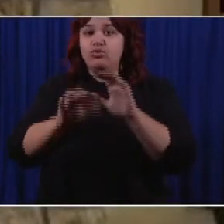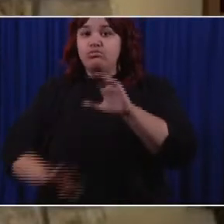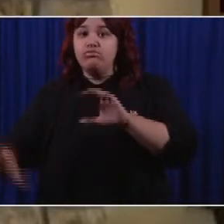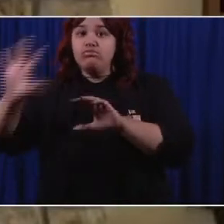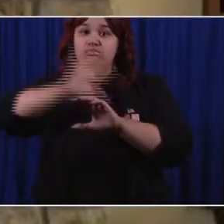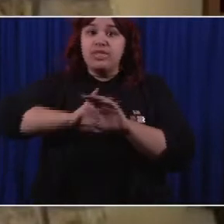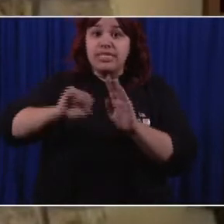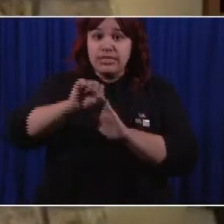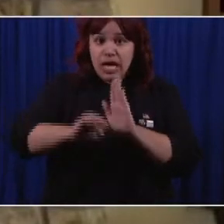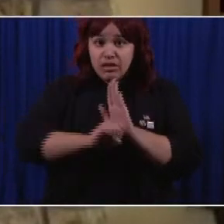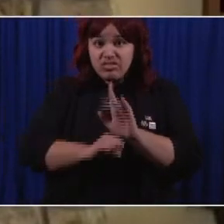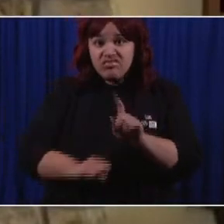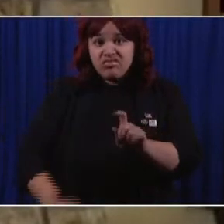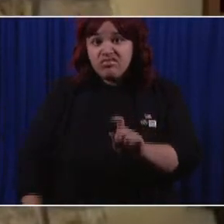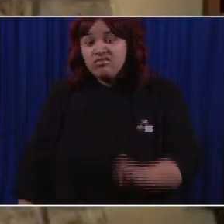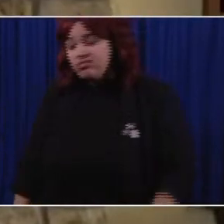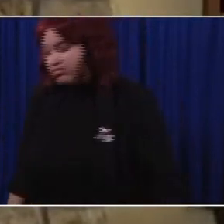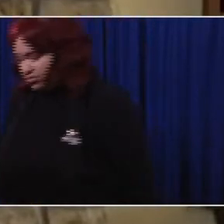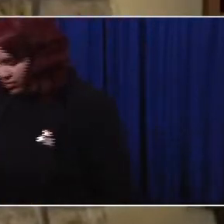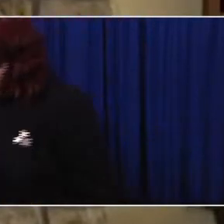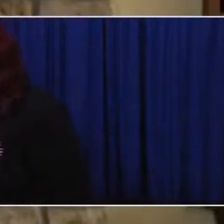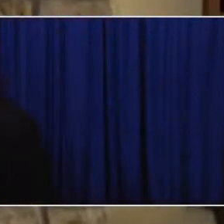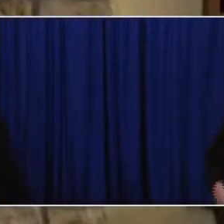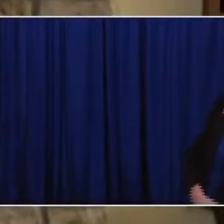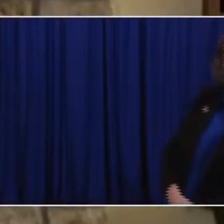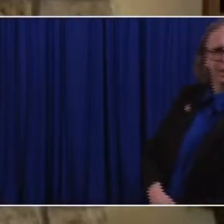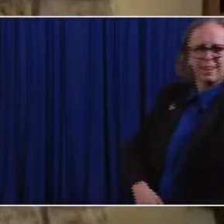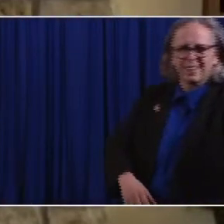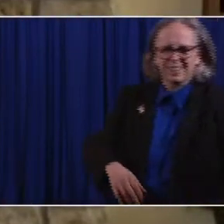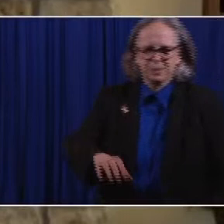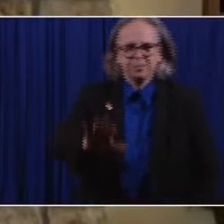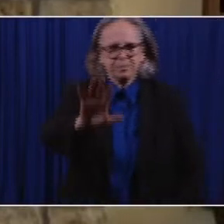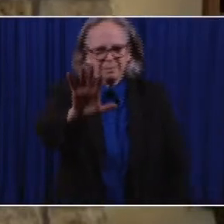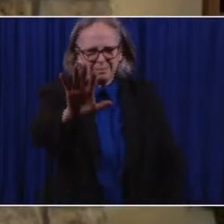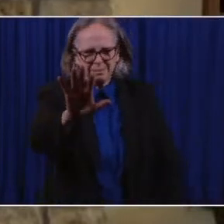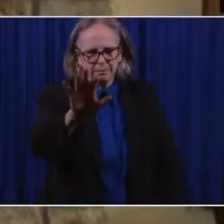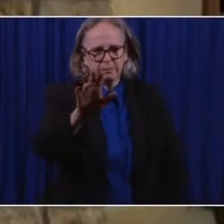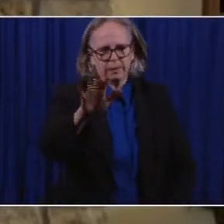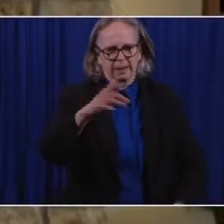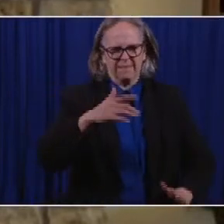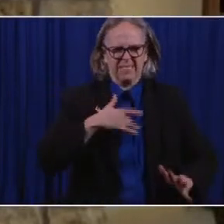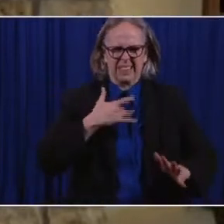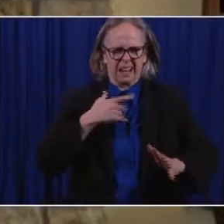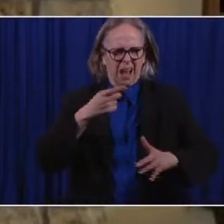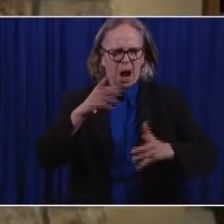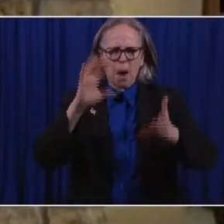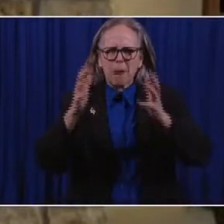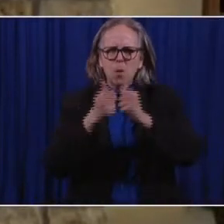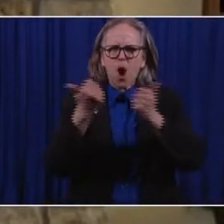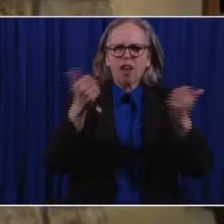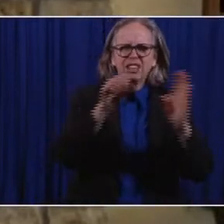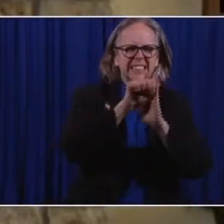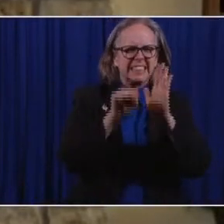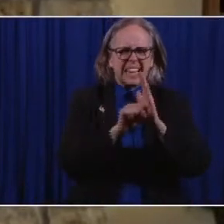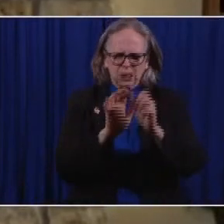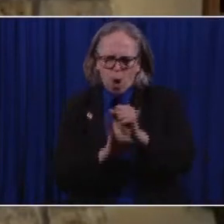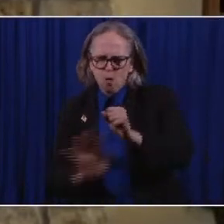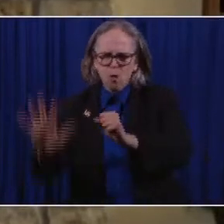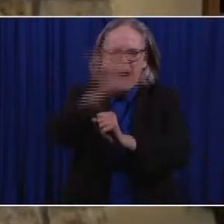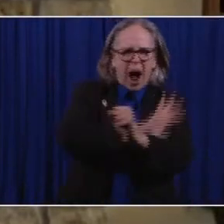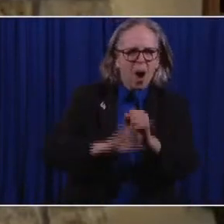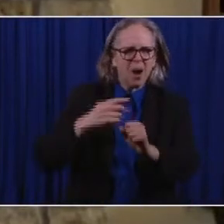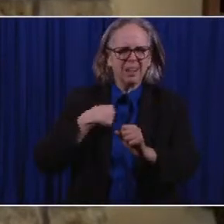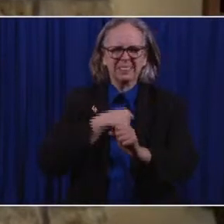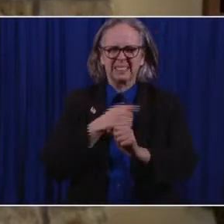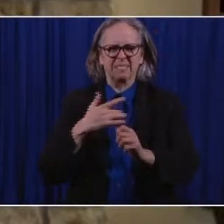what it shows. My understanding is if you look at nationwide where we are, and I'll bring a chart in next time